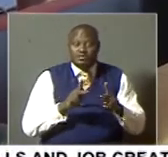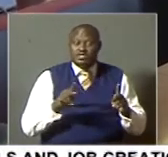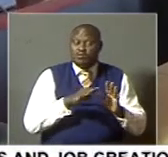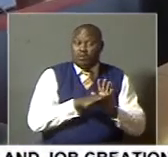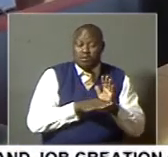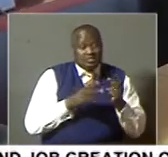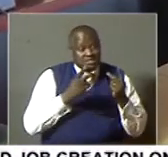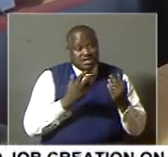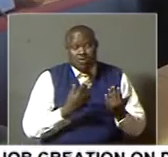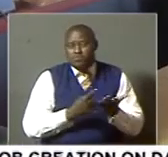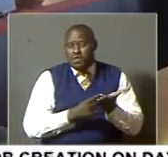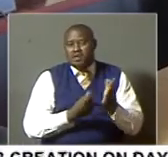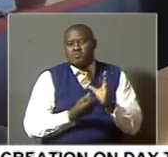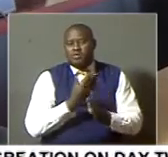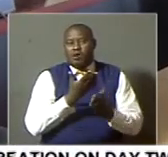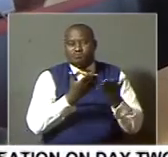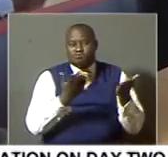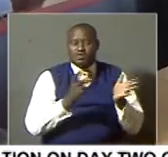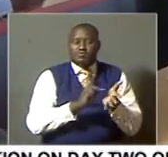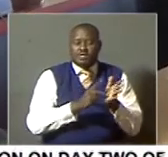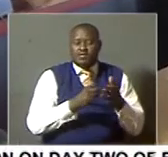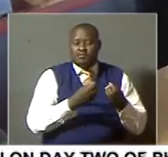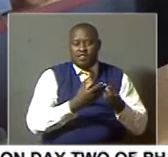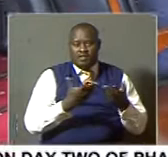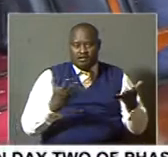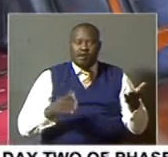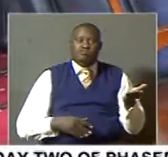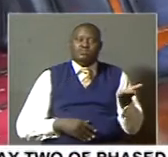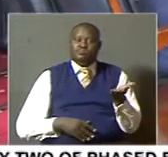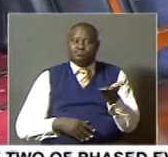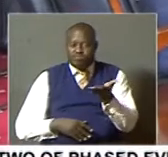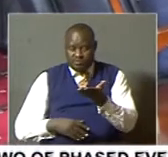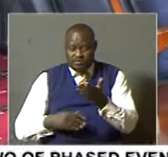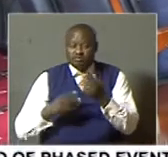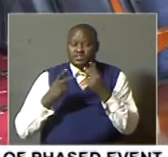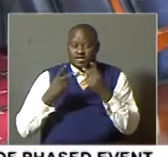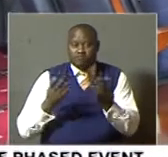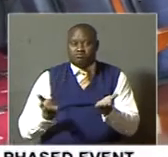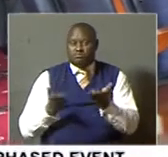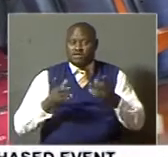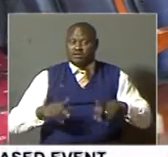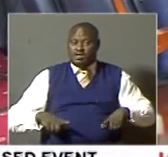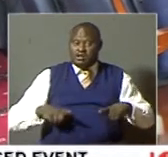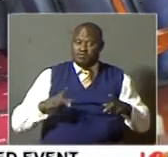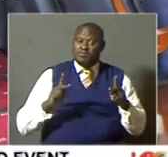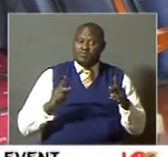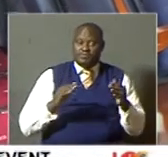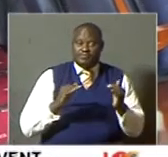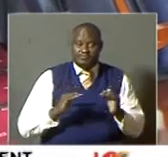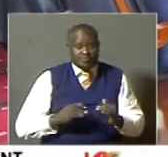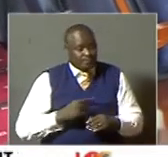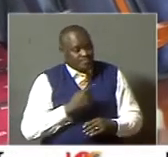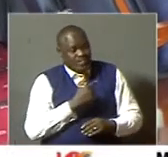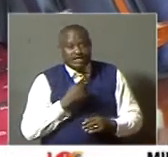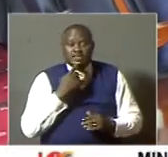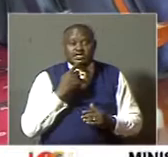in implementing projects that use nuclear for peaceful purposes for the well-being of the people. Amano said they can also